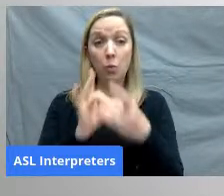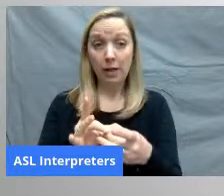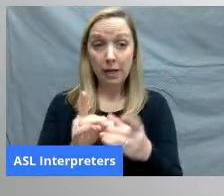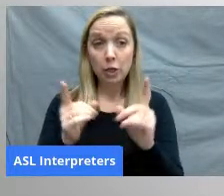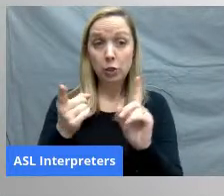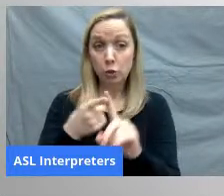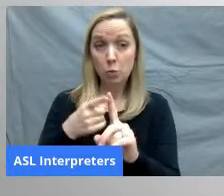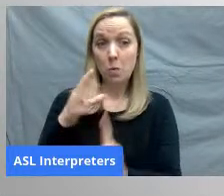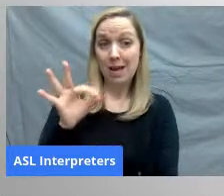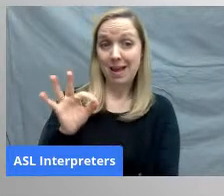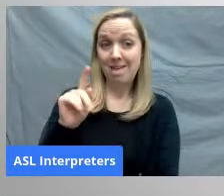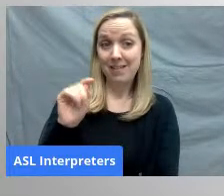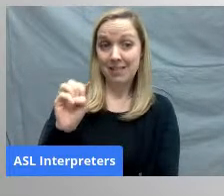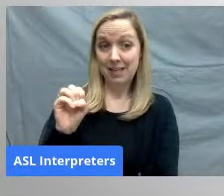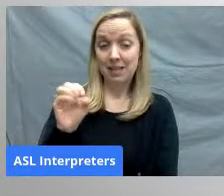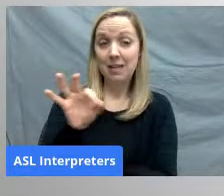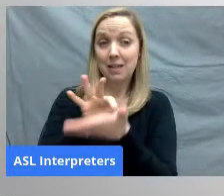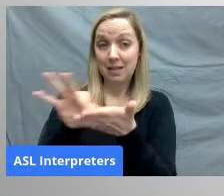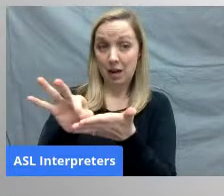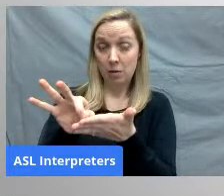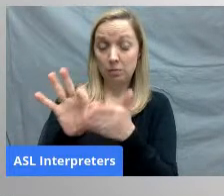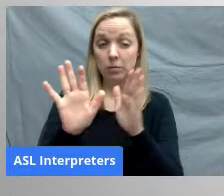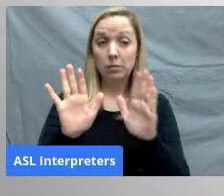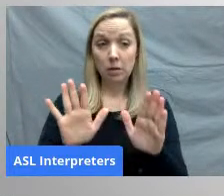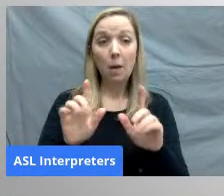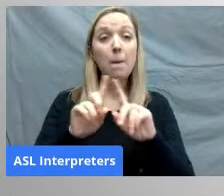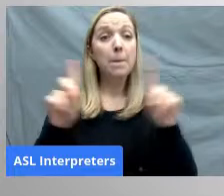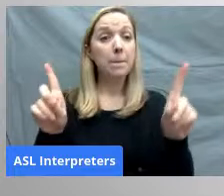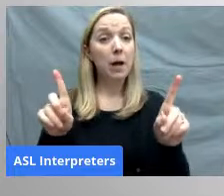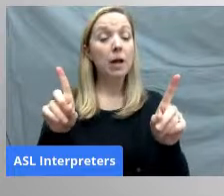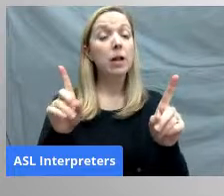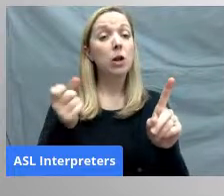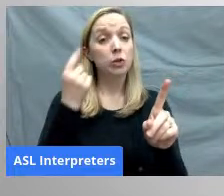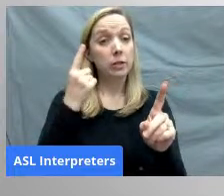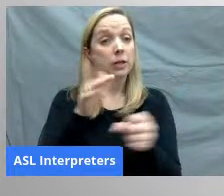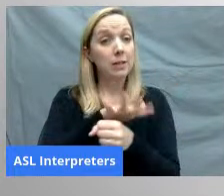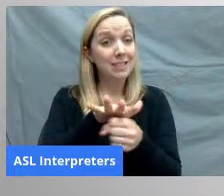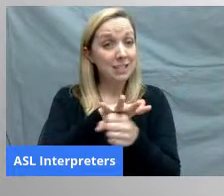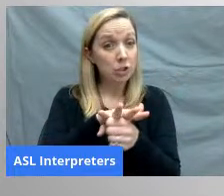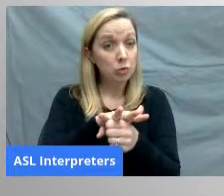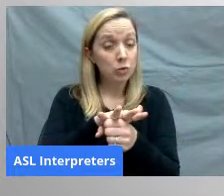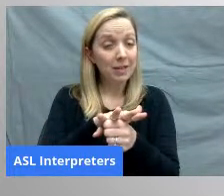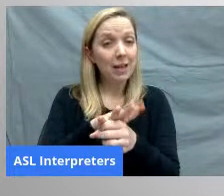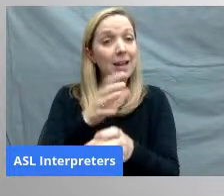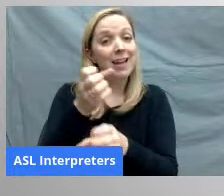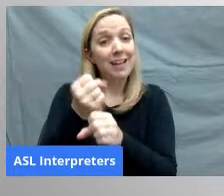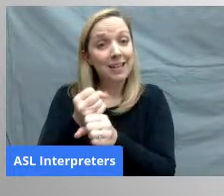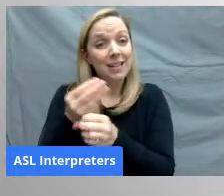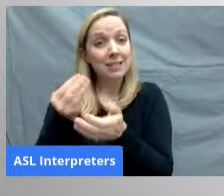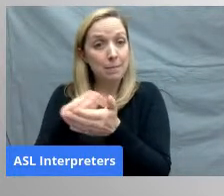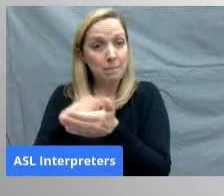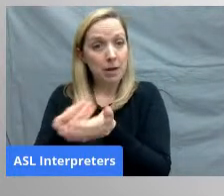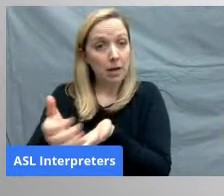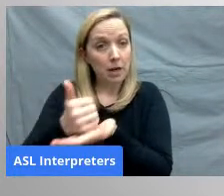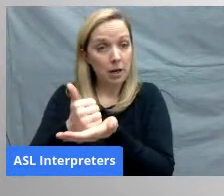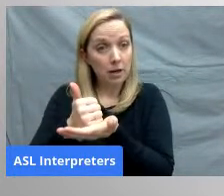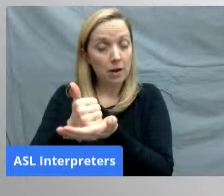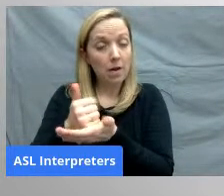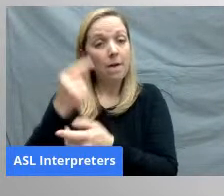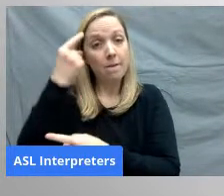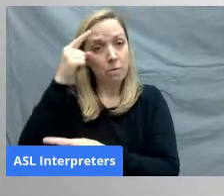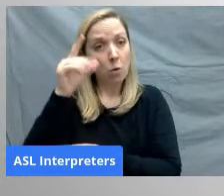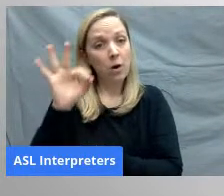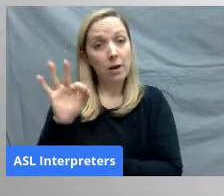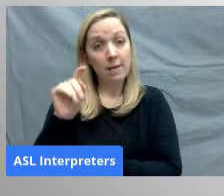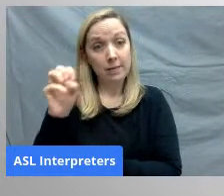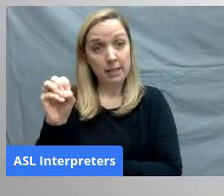you are, the district earns funding per FTE. And as we see a decline, if the parents pull